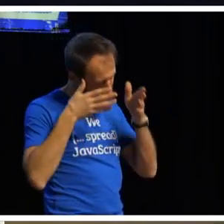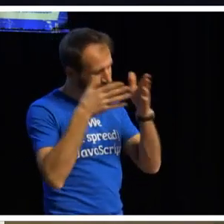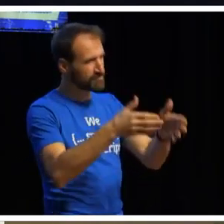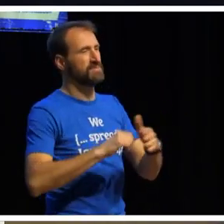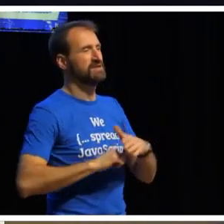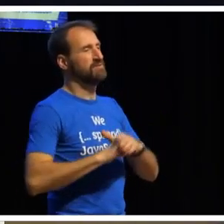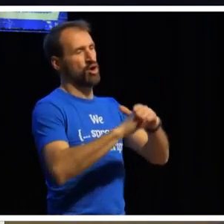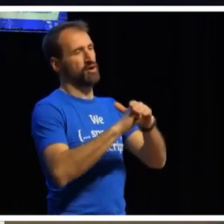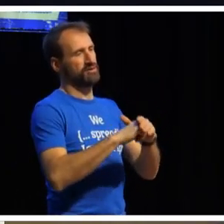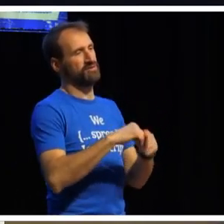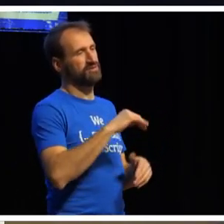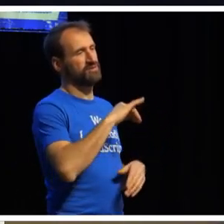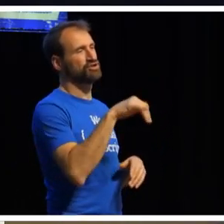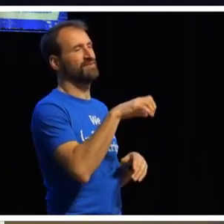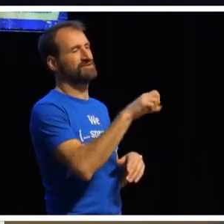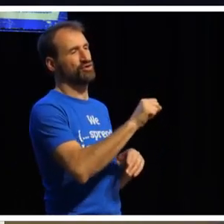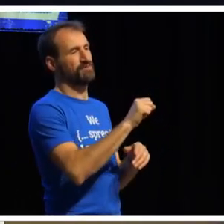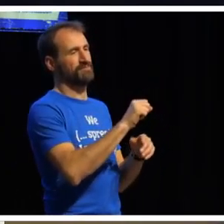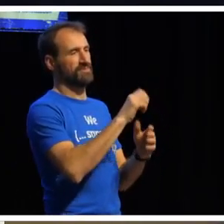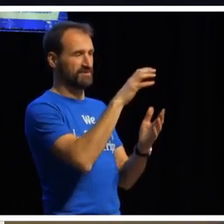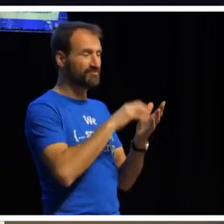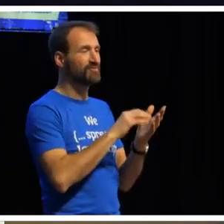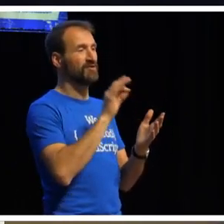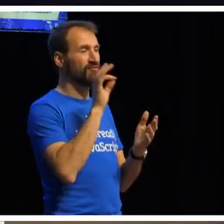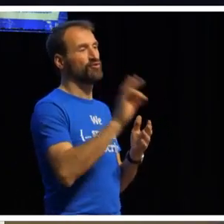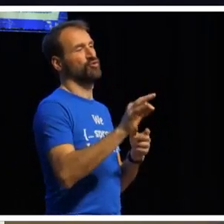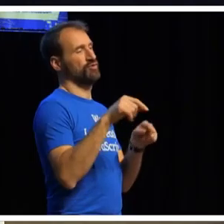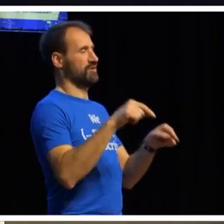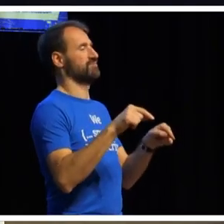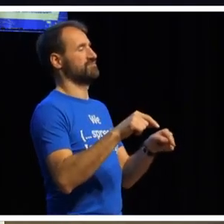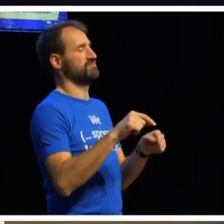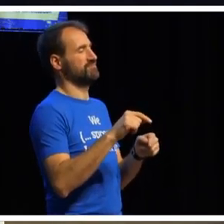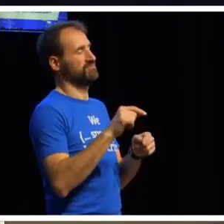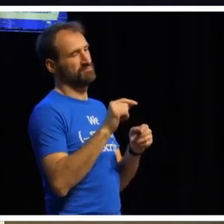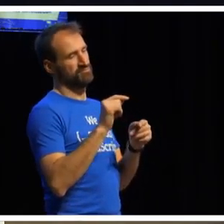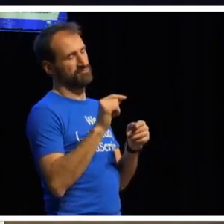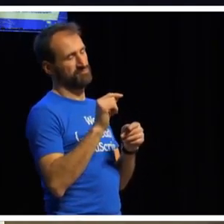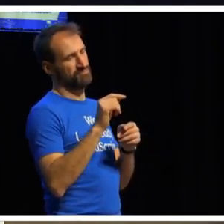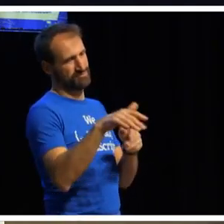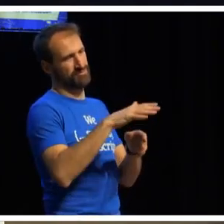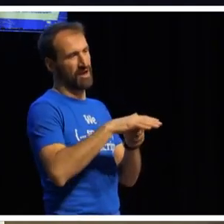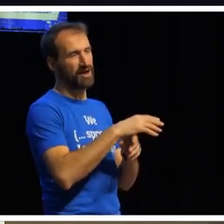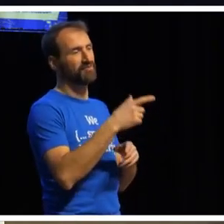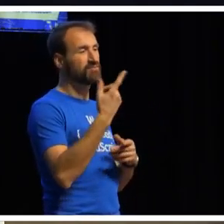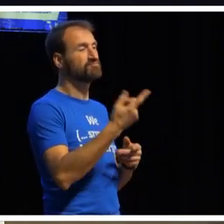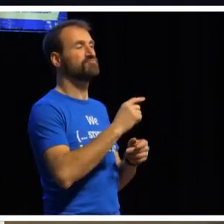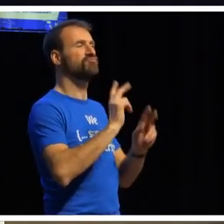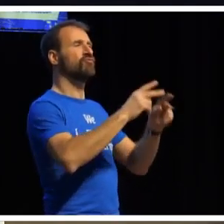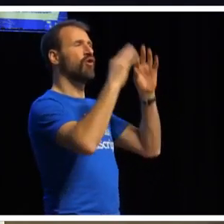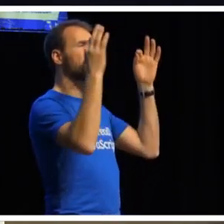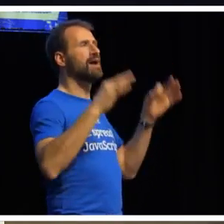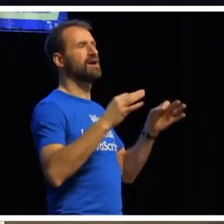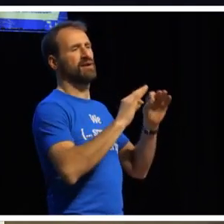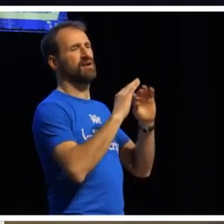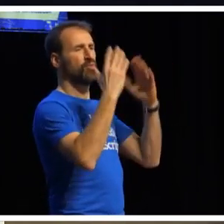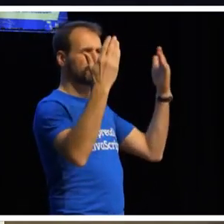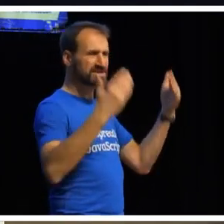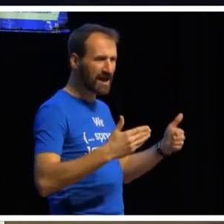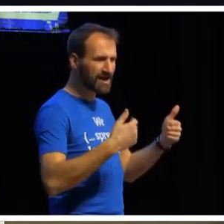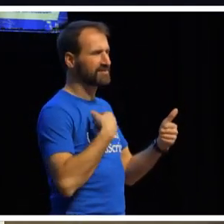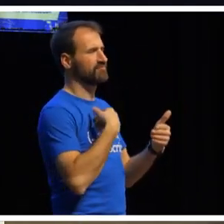add a JavaScript API for it called Web Bluetooth. This means that from a website, in the same way that you might ask for permissions to use a